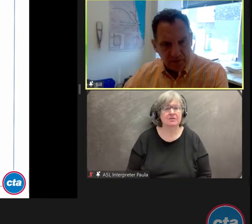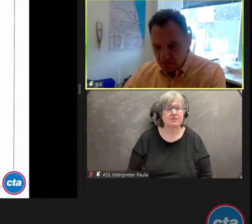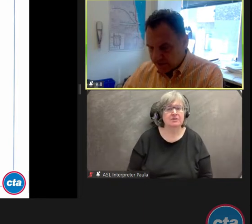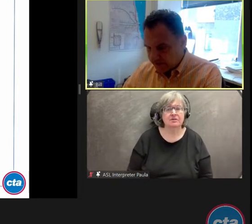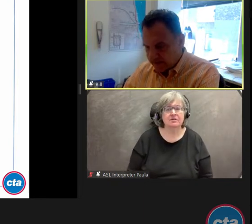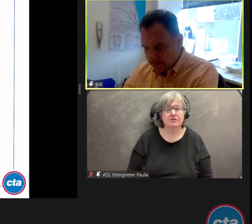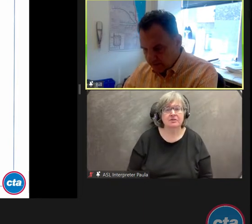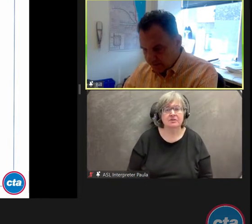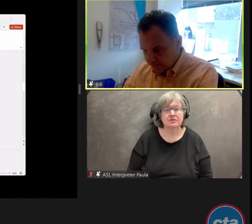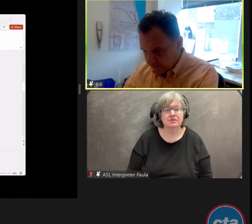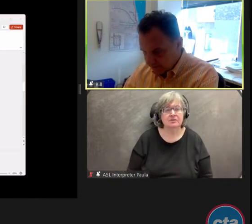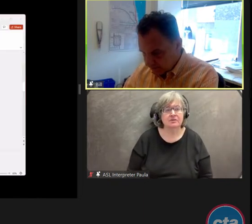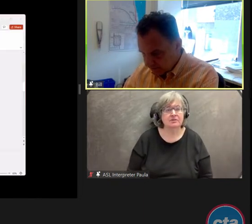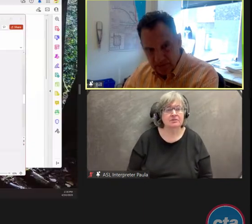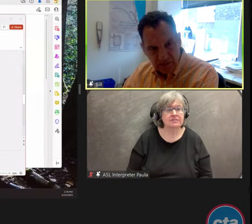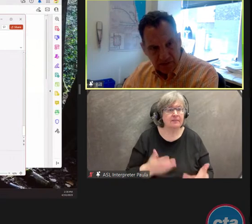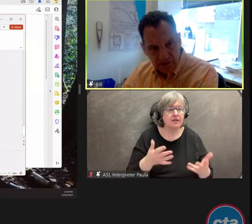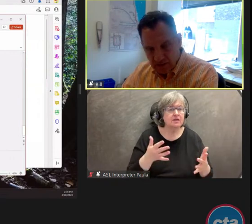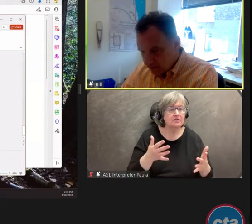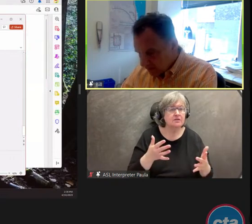slide maybe, or is that the end?